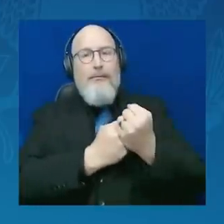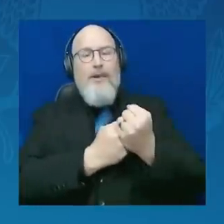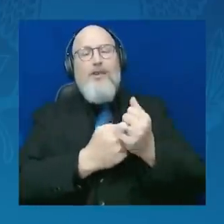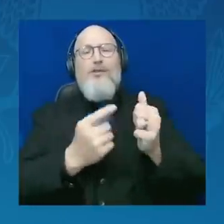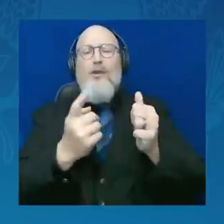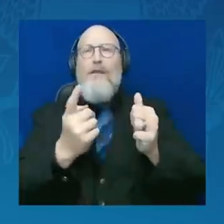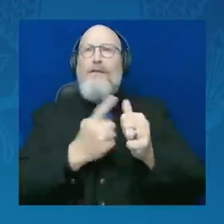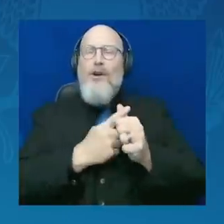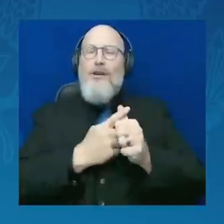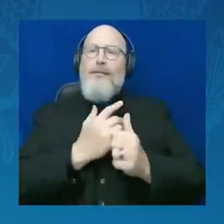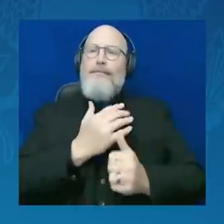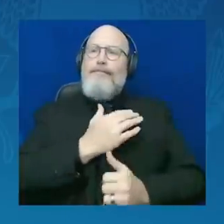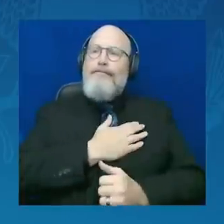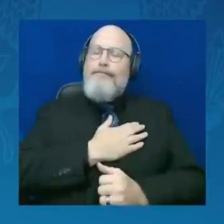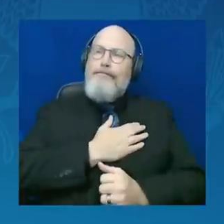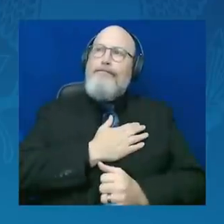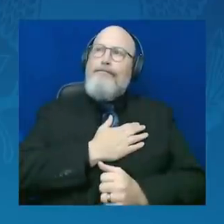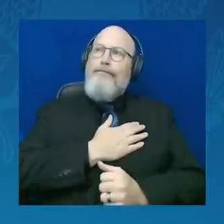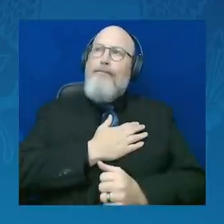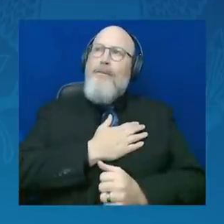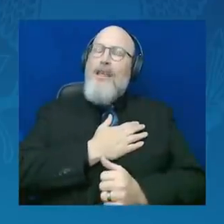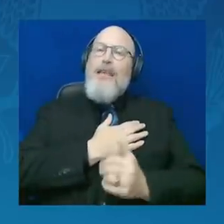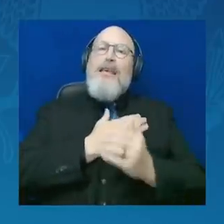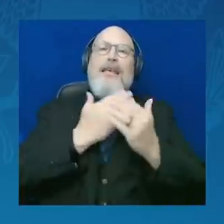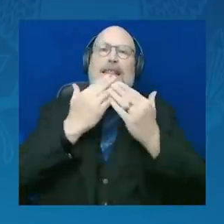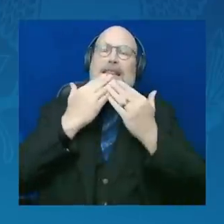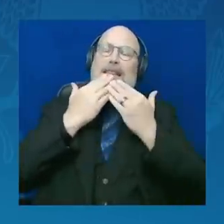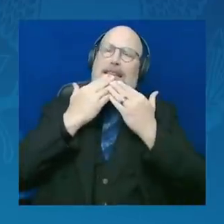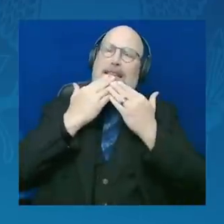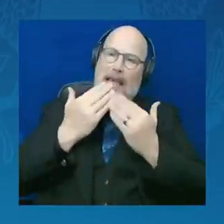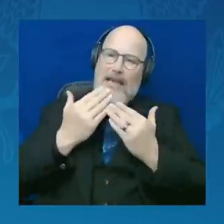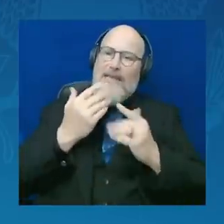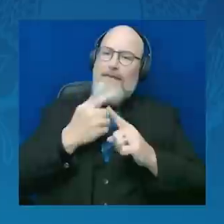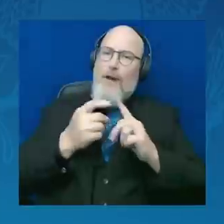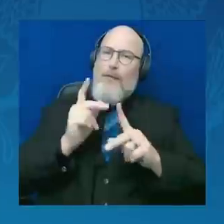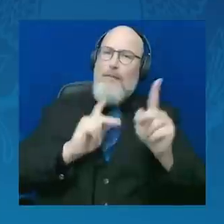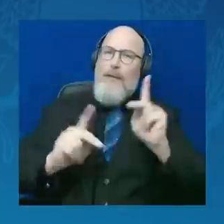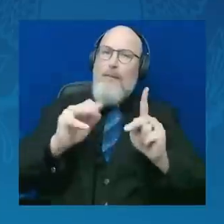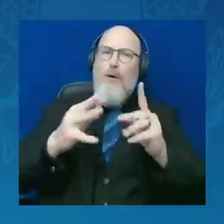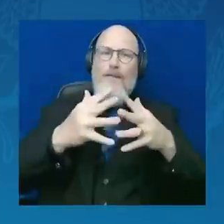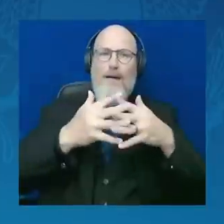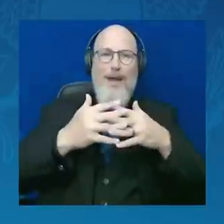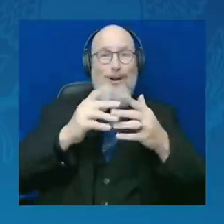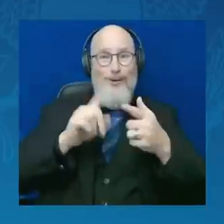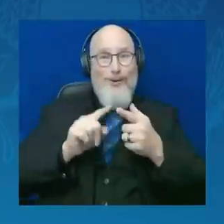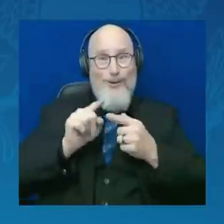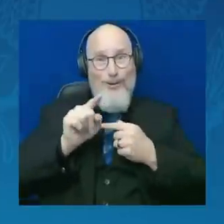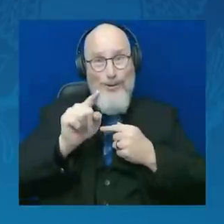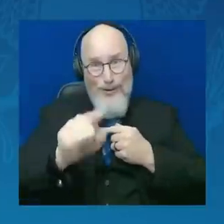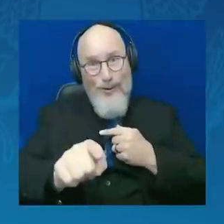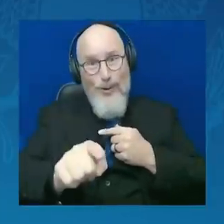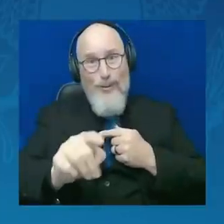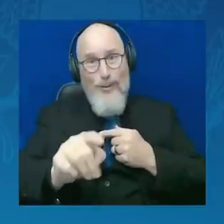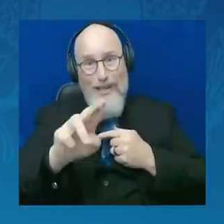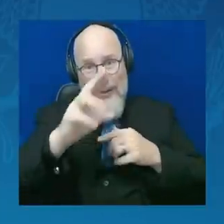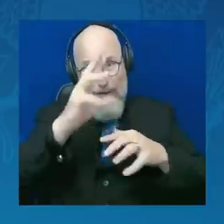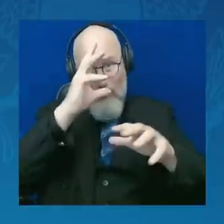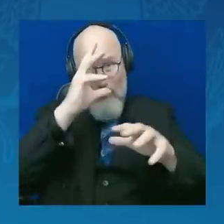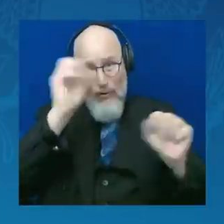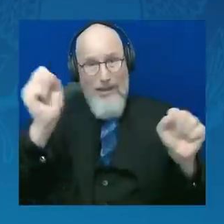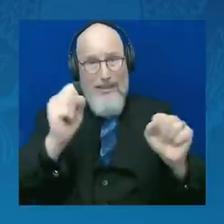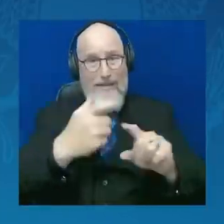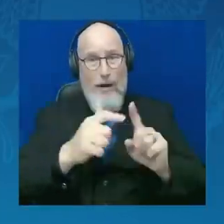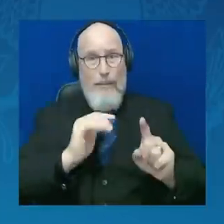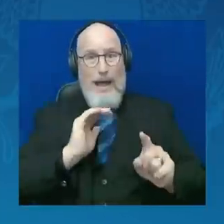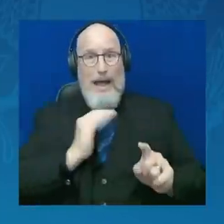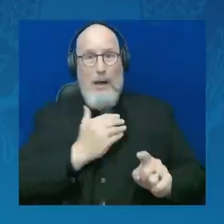United States to you, Mr. President, on behalf of our President, Joe Biden, and to the people of Poland for what you are doing every